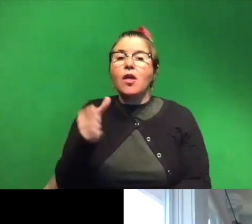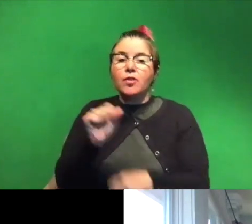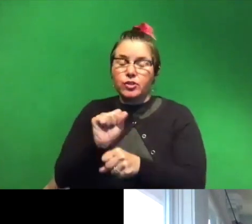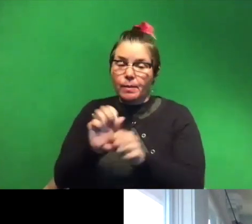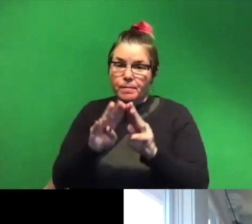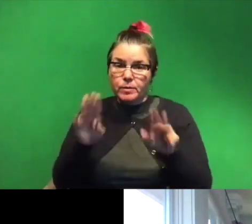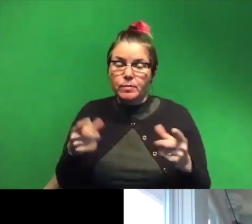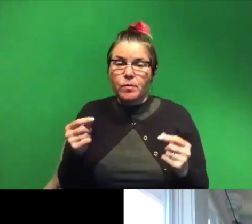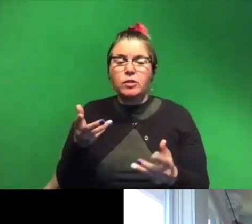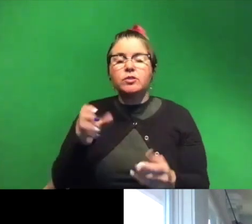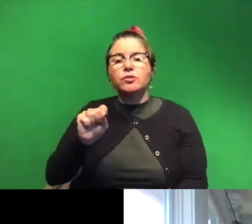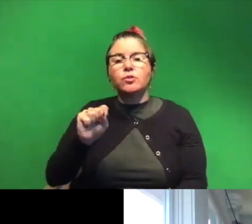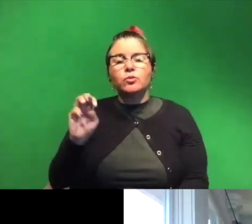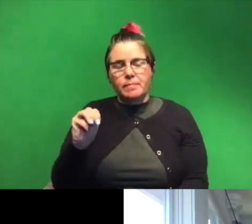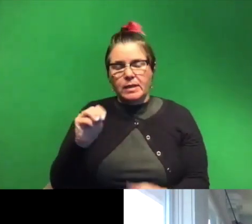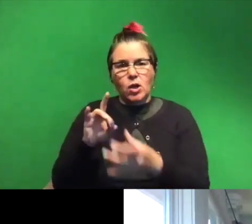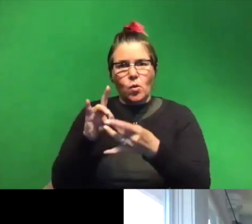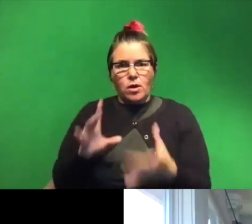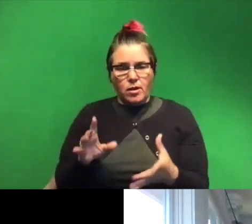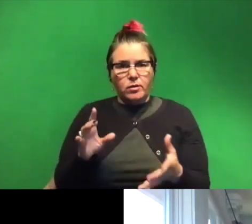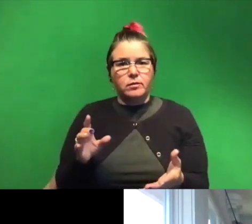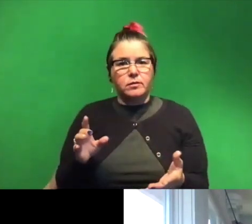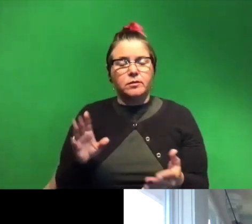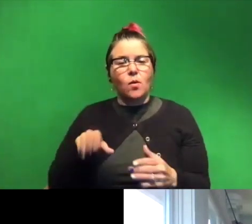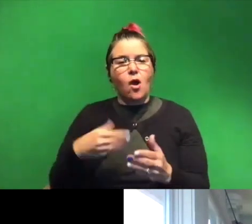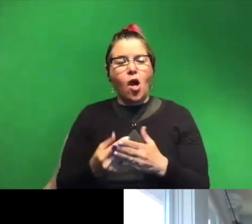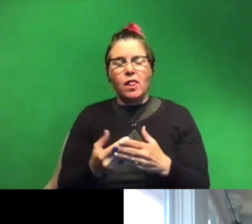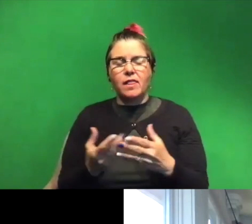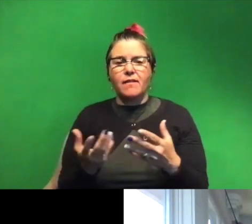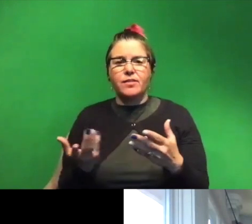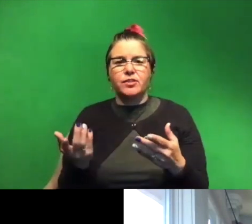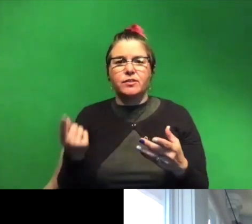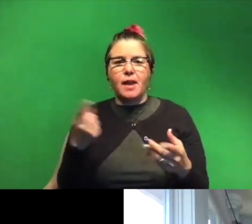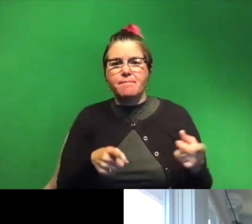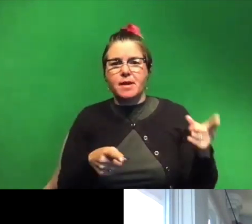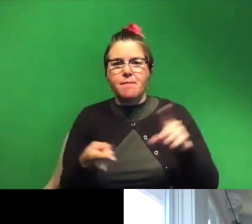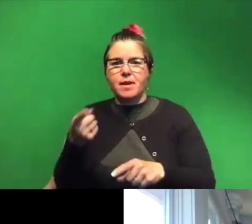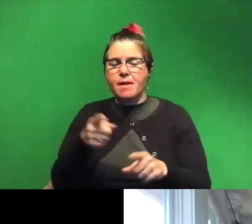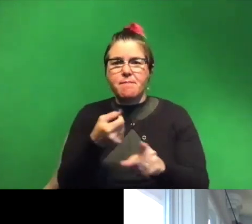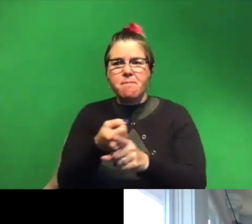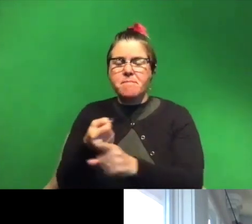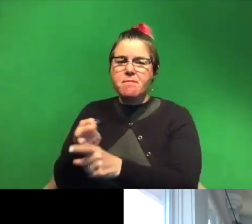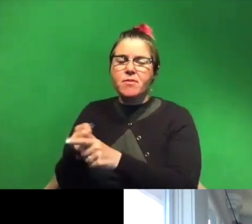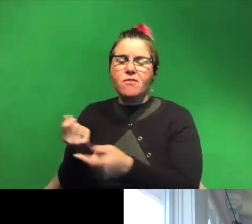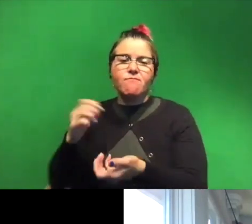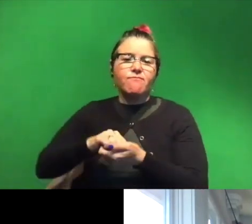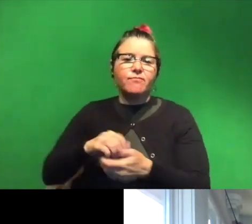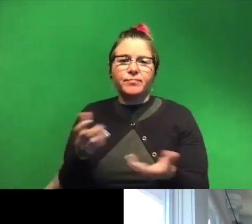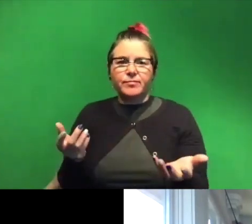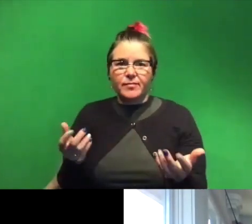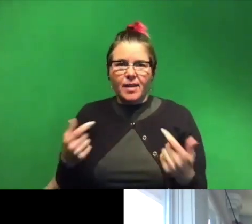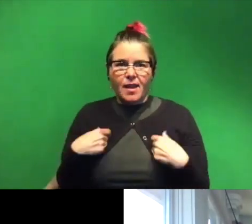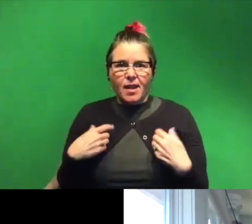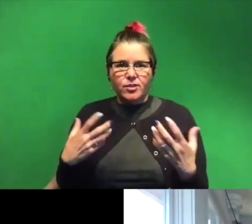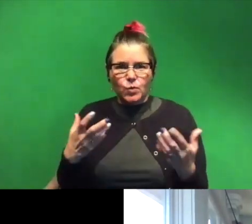is their social media coordinator. So all of this has just kind of combined into, I just really want